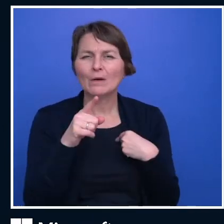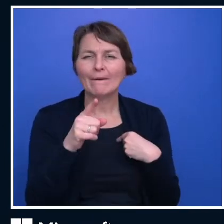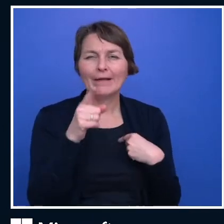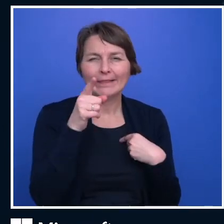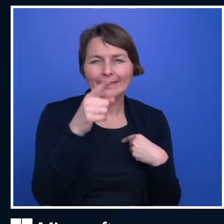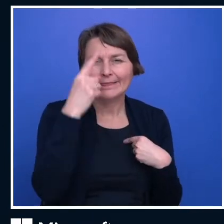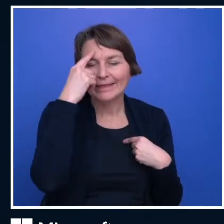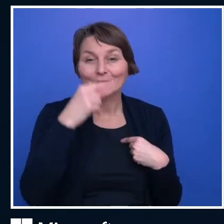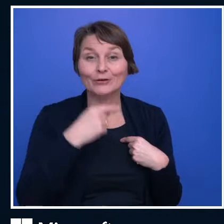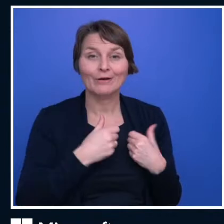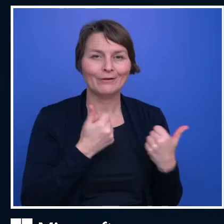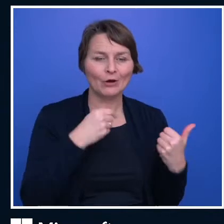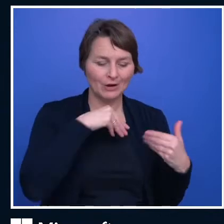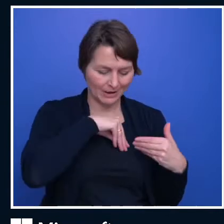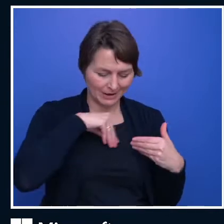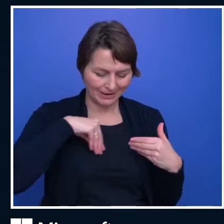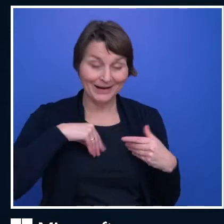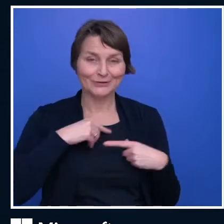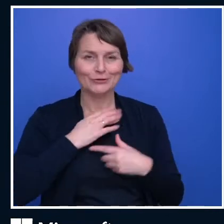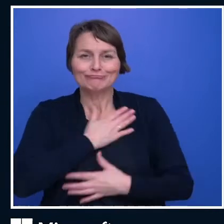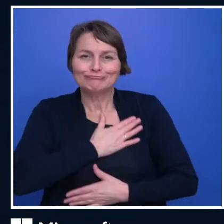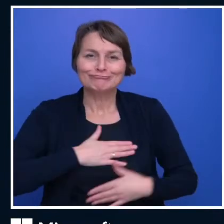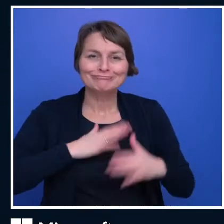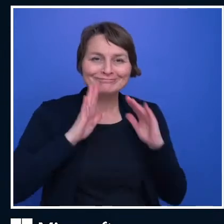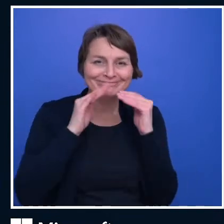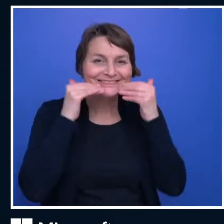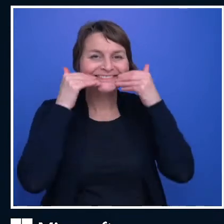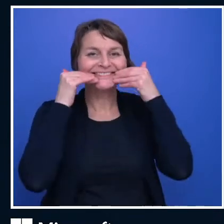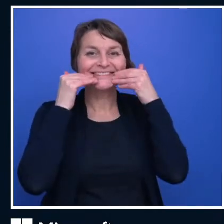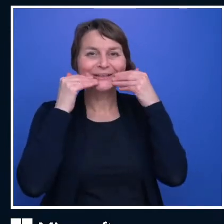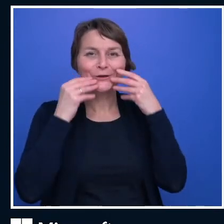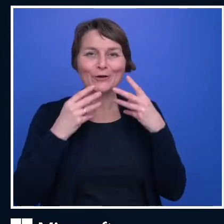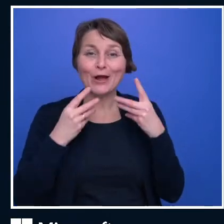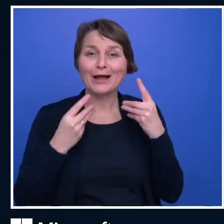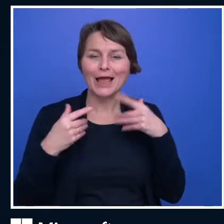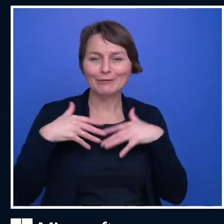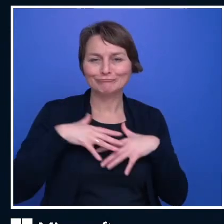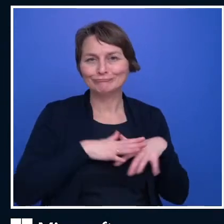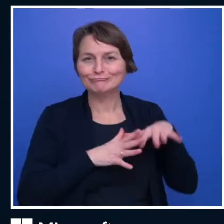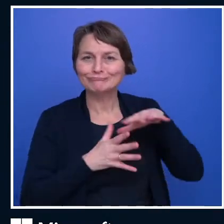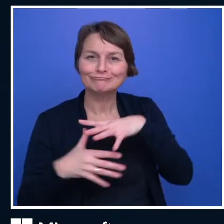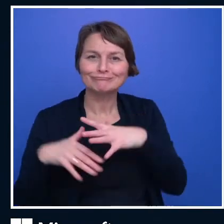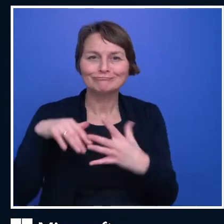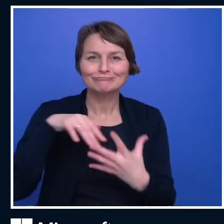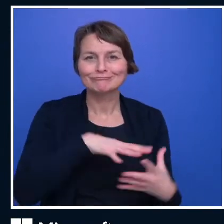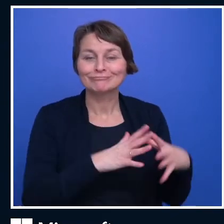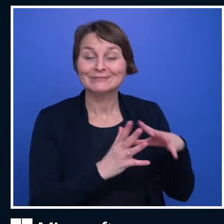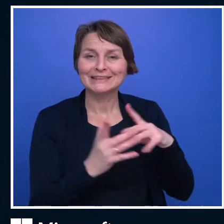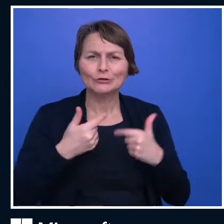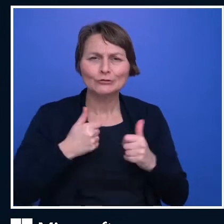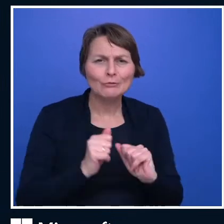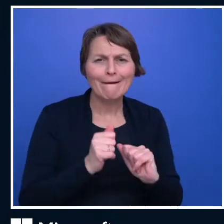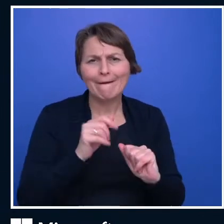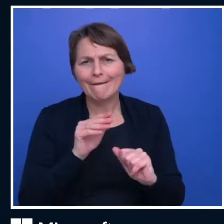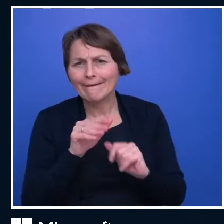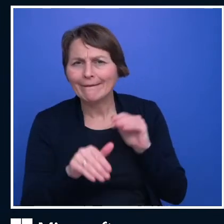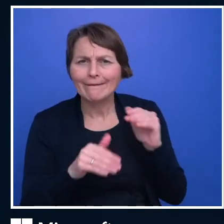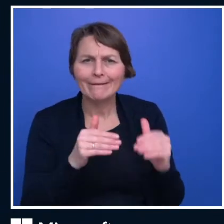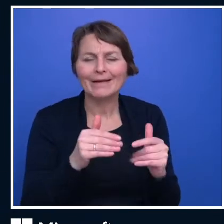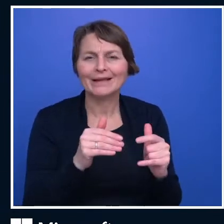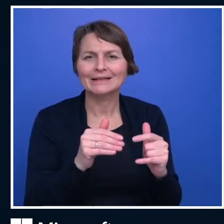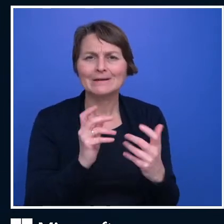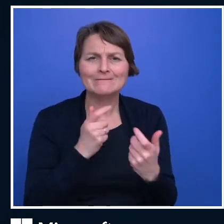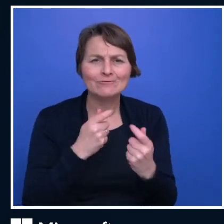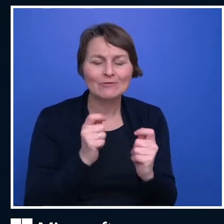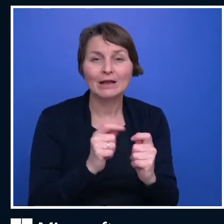enjoy, all these things about you are actually fluid, and it's about practice and intention and trying, rather than just assuming